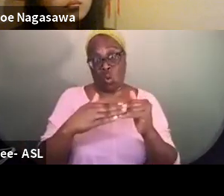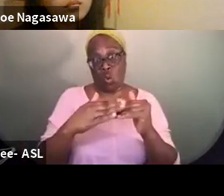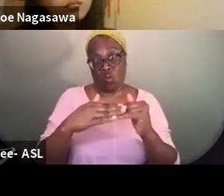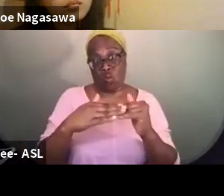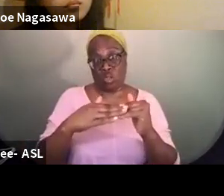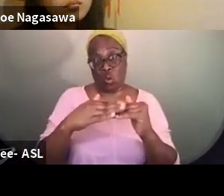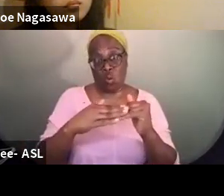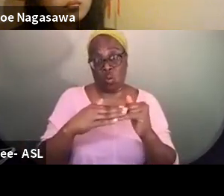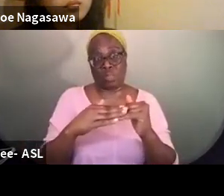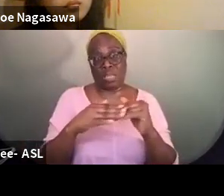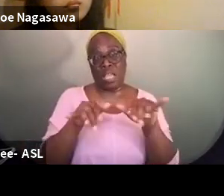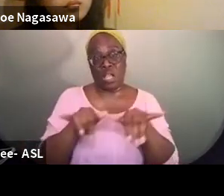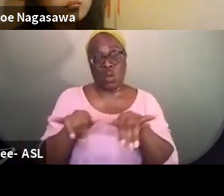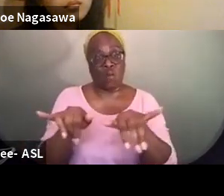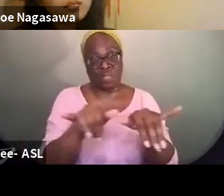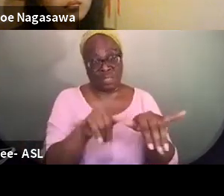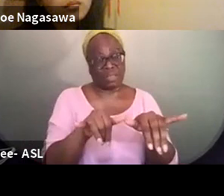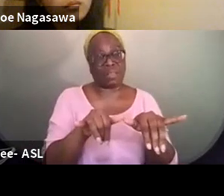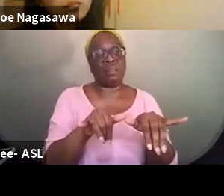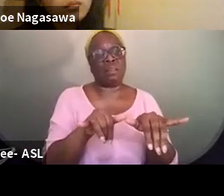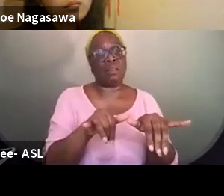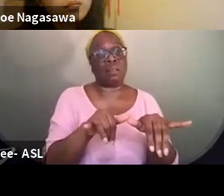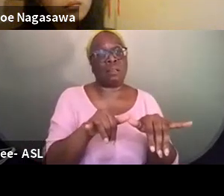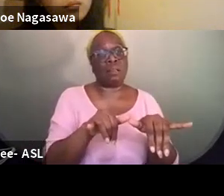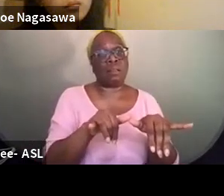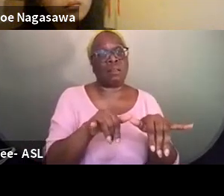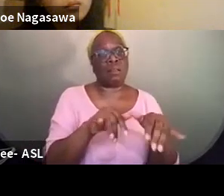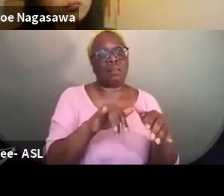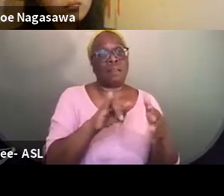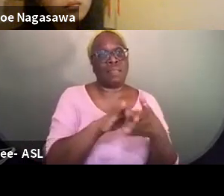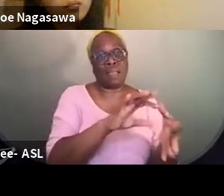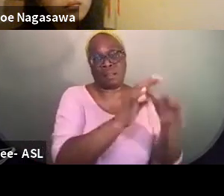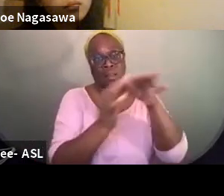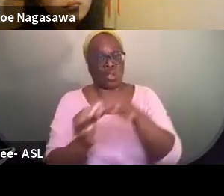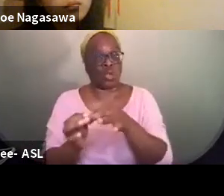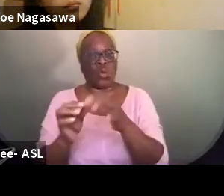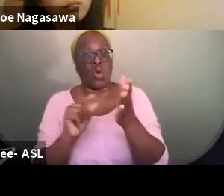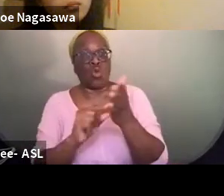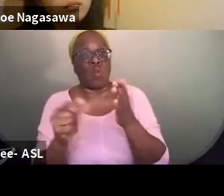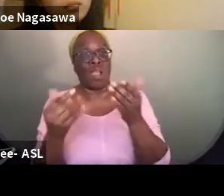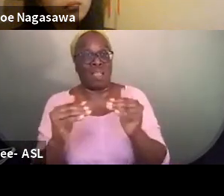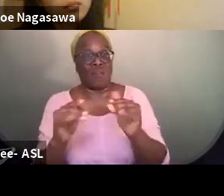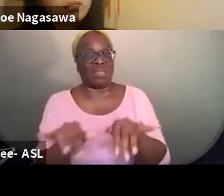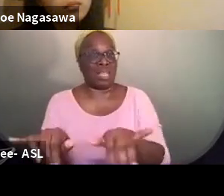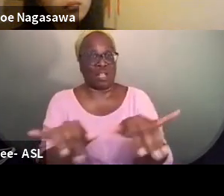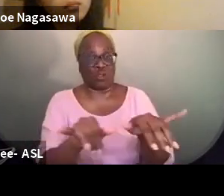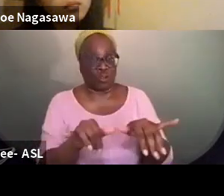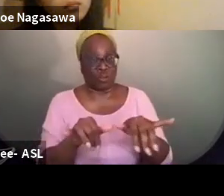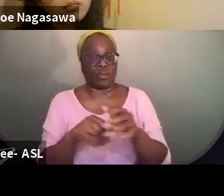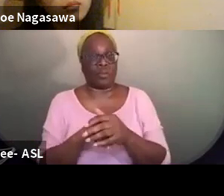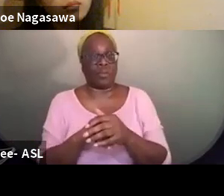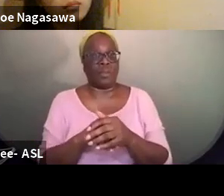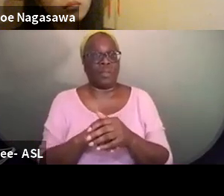to be or better grade level standard. So this is my response to that. And again, I will